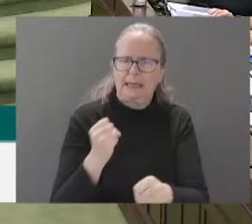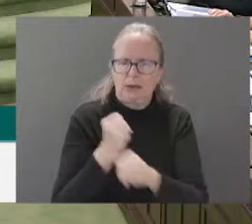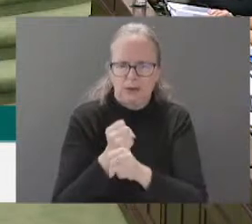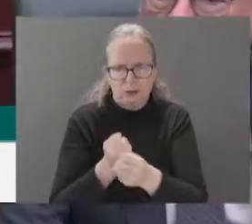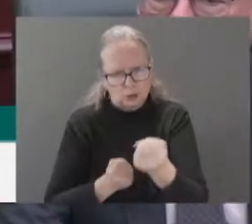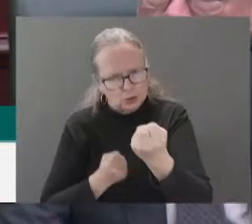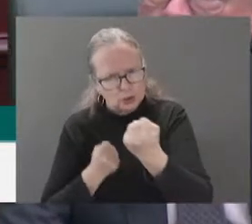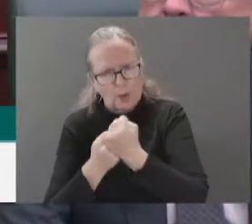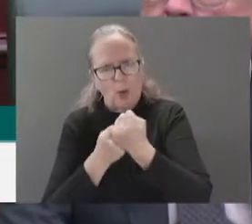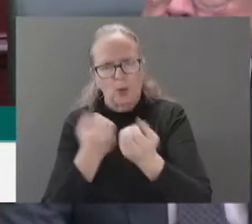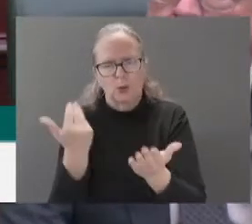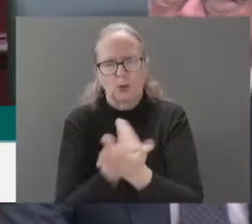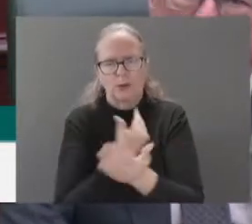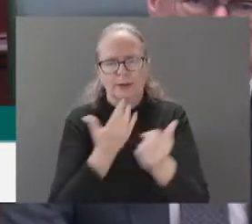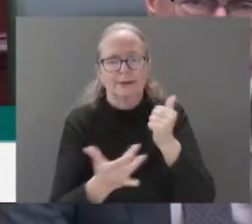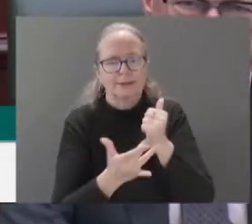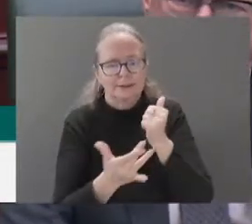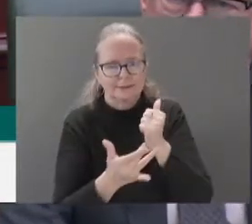a